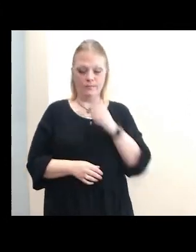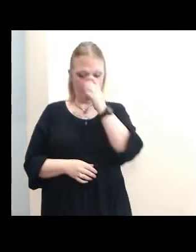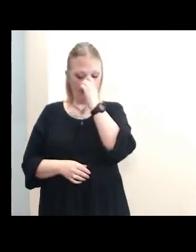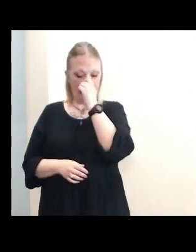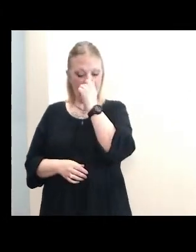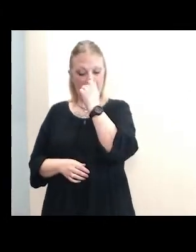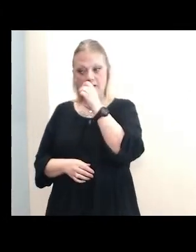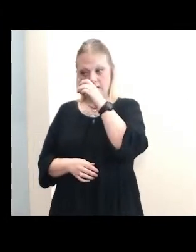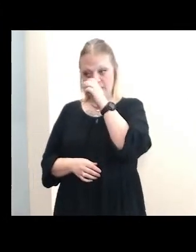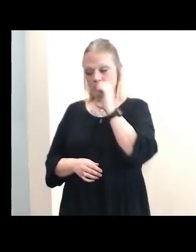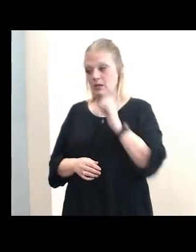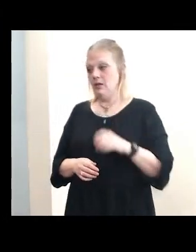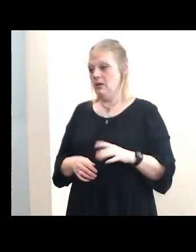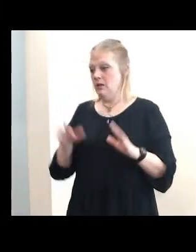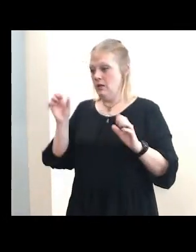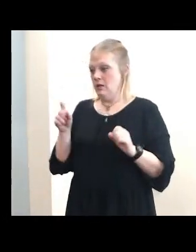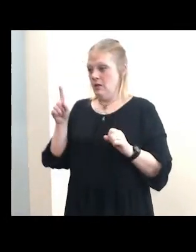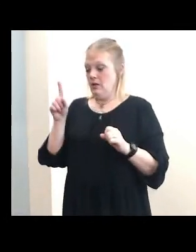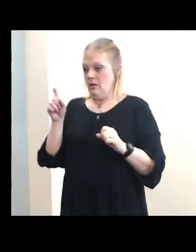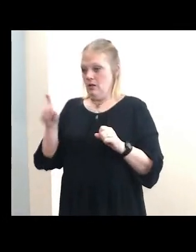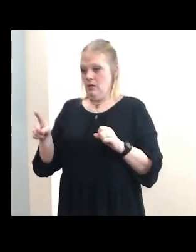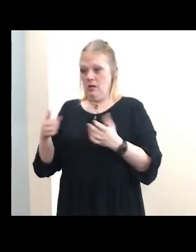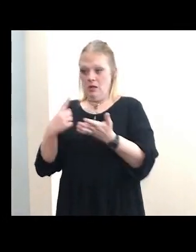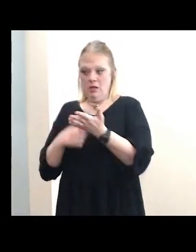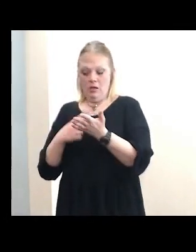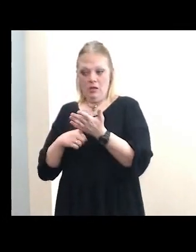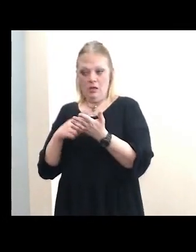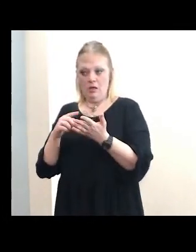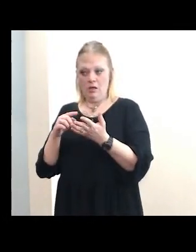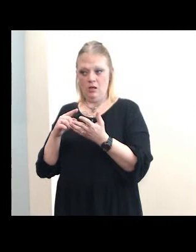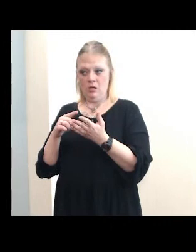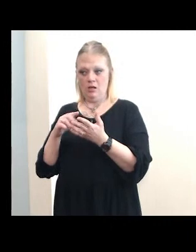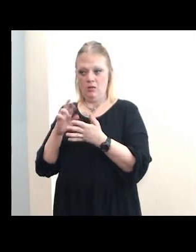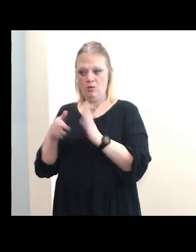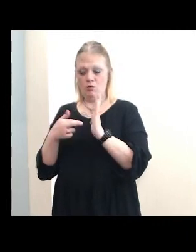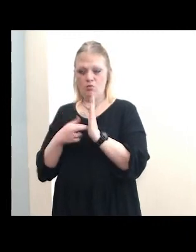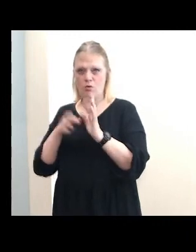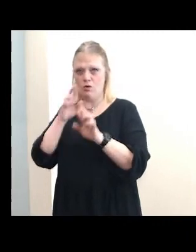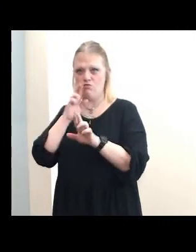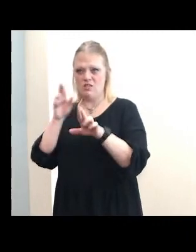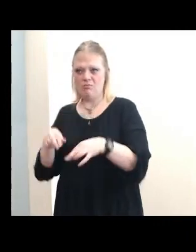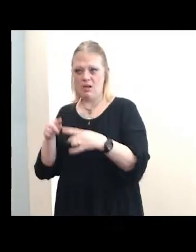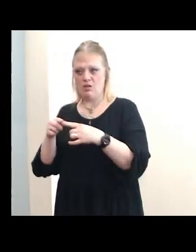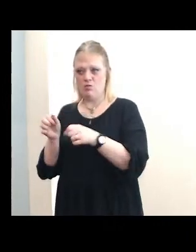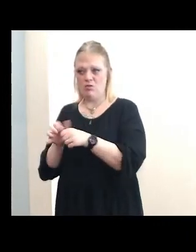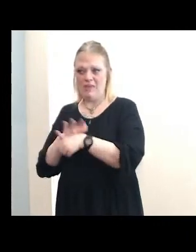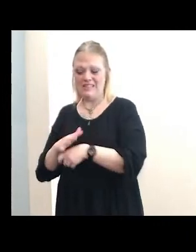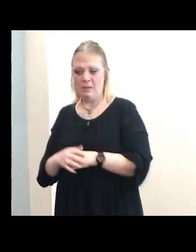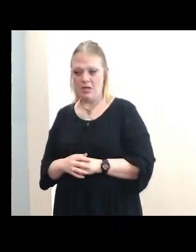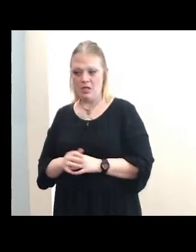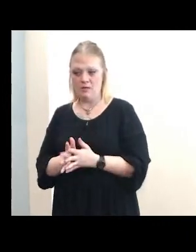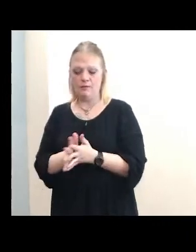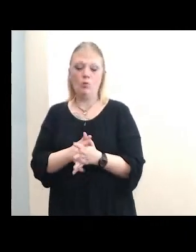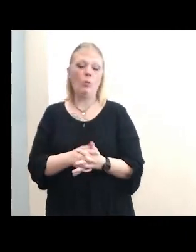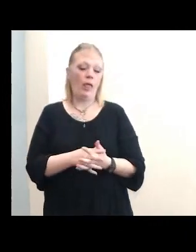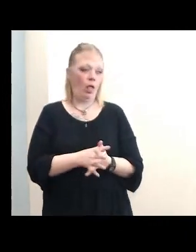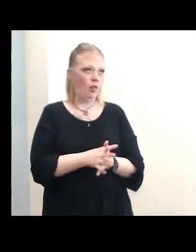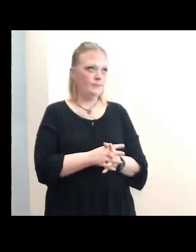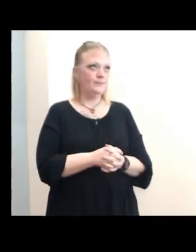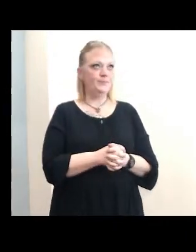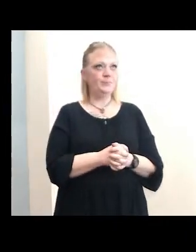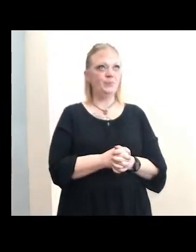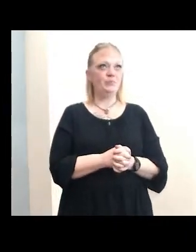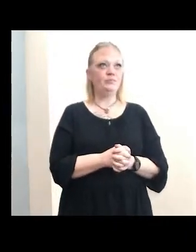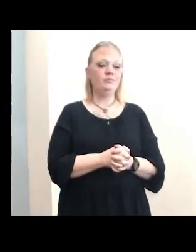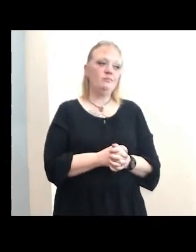And can you speak a little bit to the role she's played in the response to the pandemic? Well, I can tell